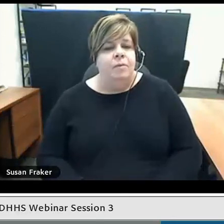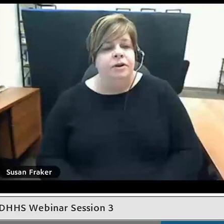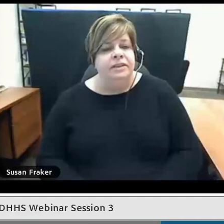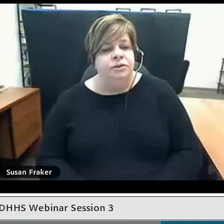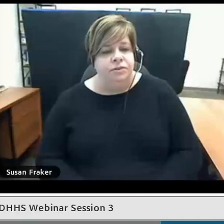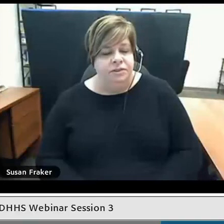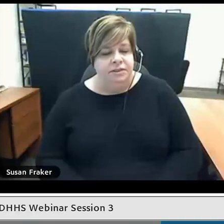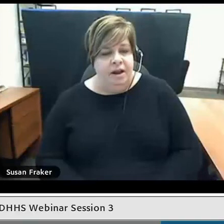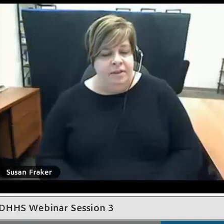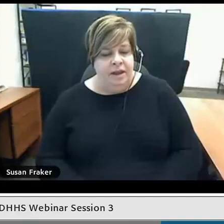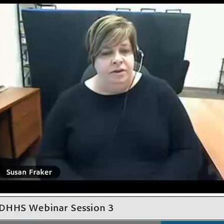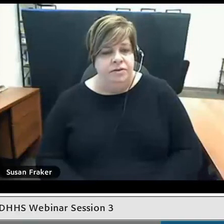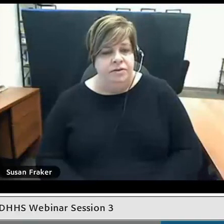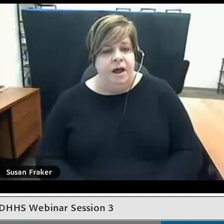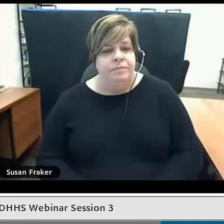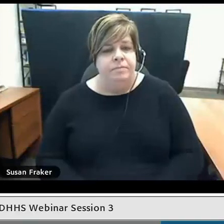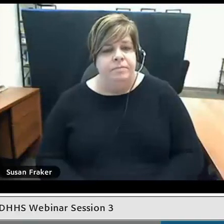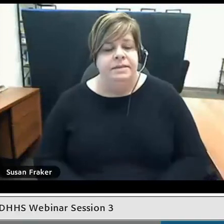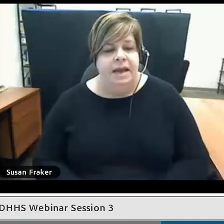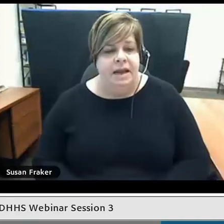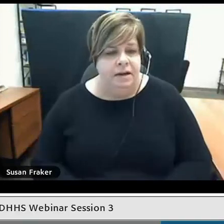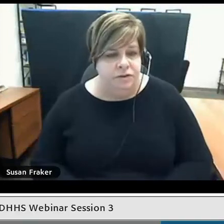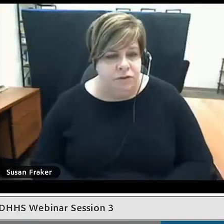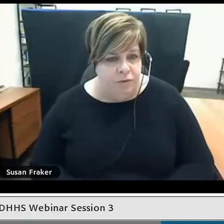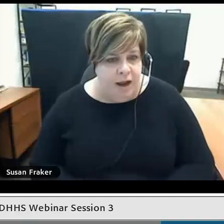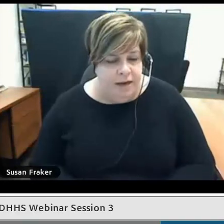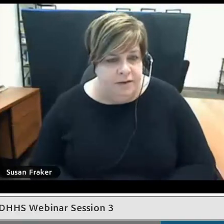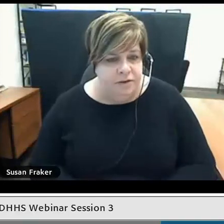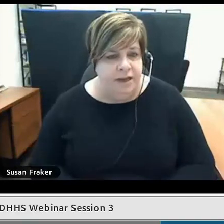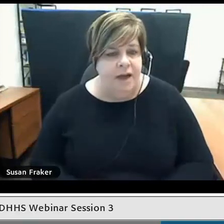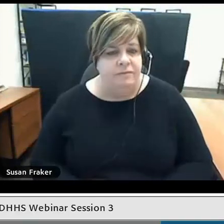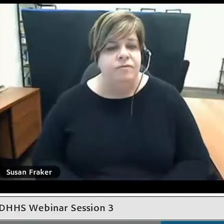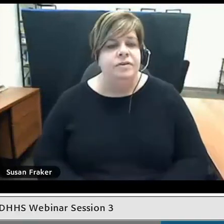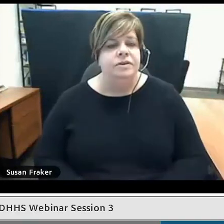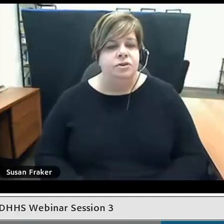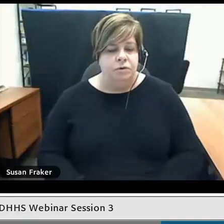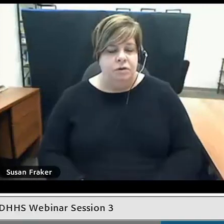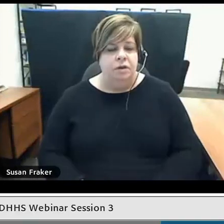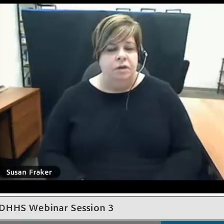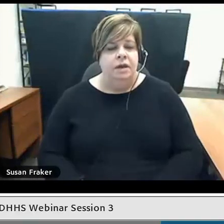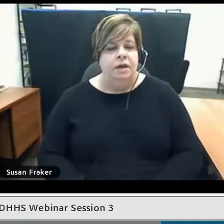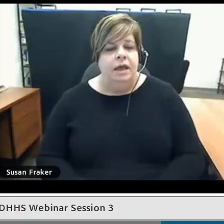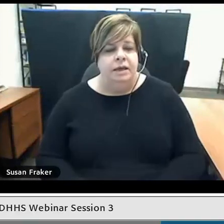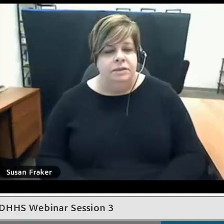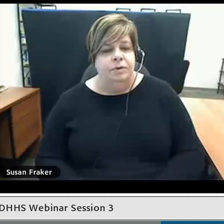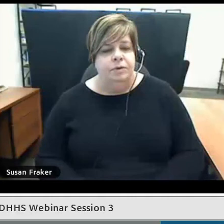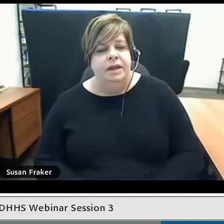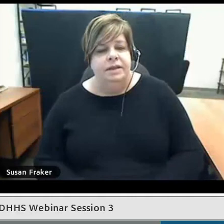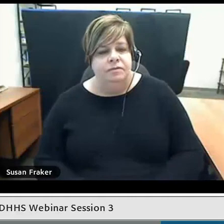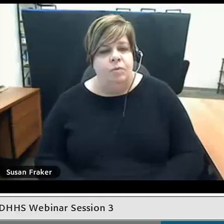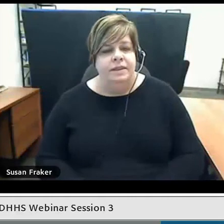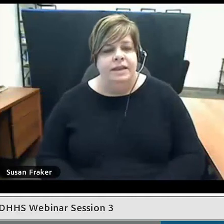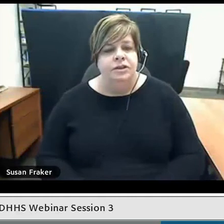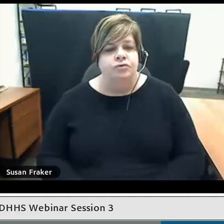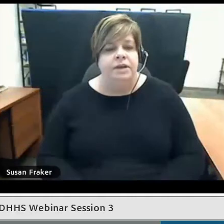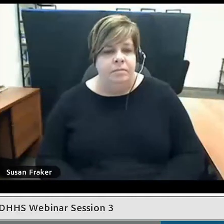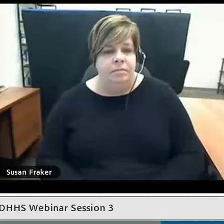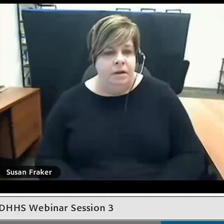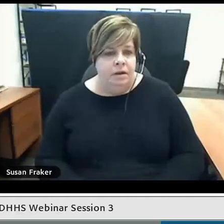identifying what their resources that they can use to help them maintain their sobriety, so they can have a visual experience of what